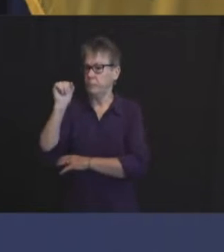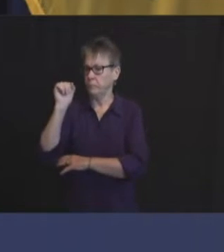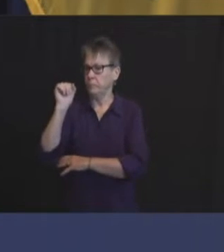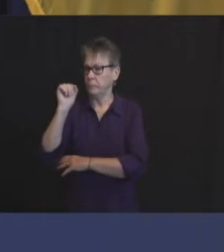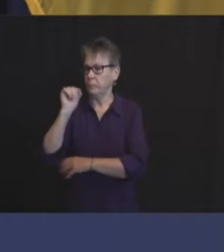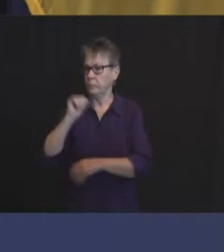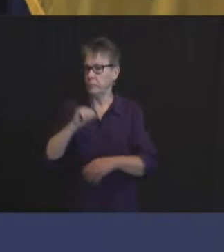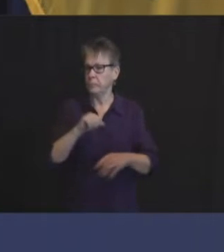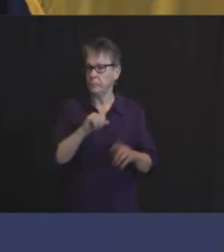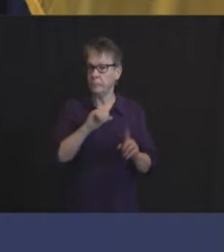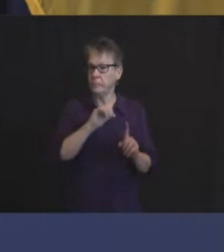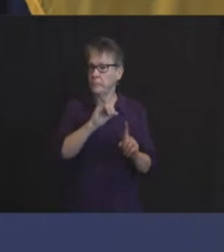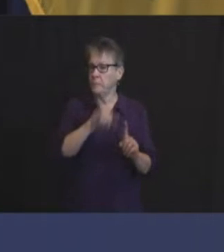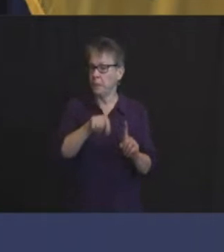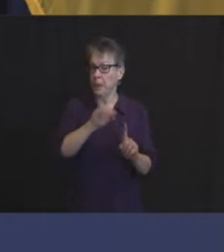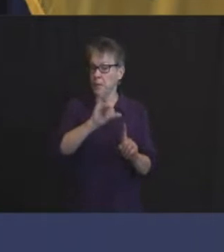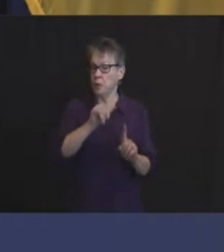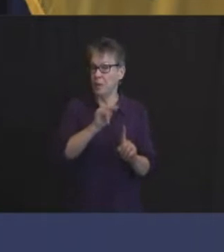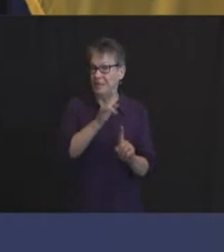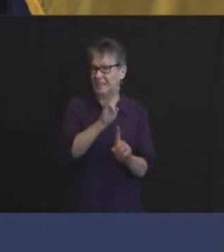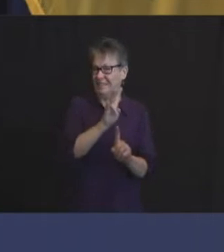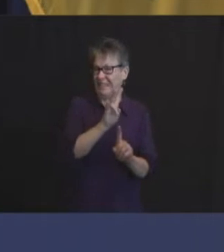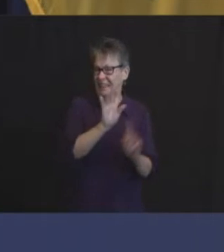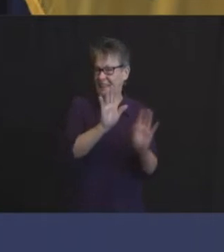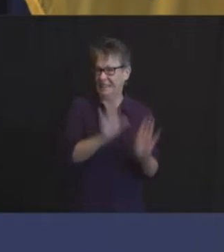but more likely on the 20th in the nation's capital.